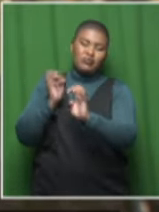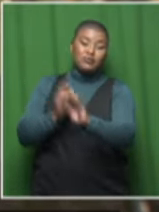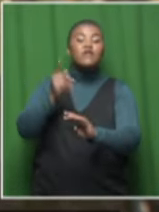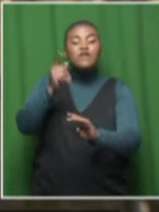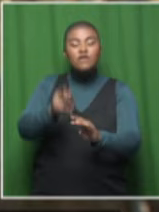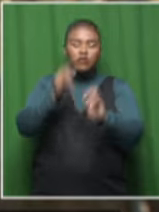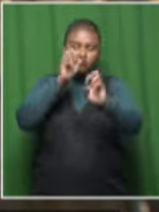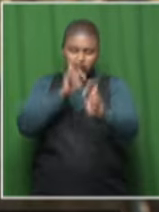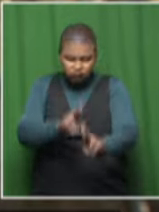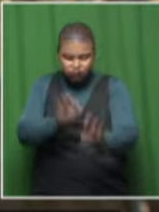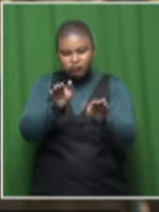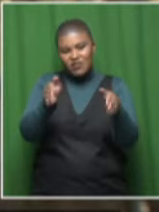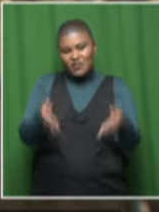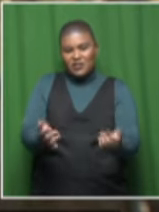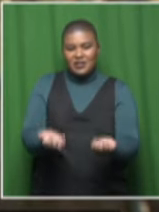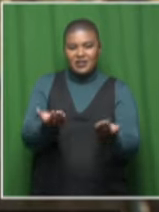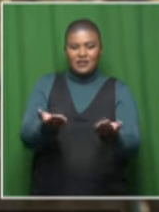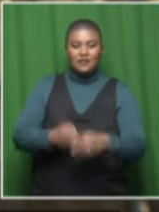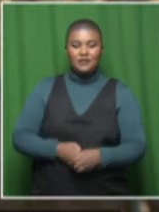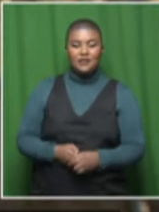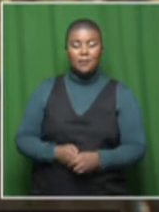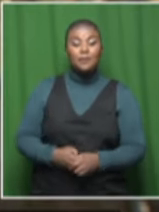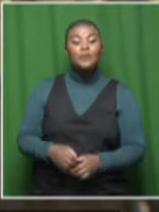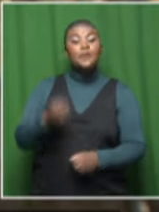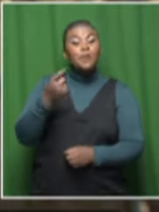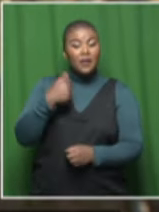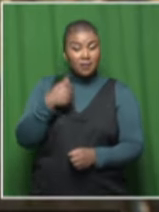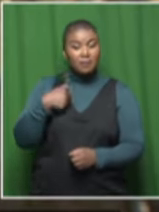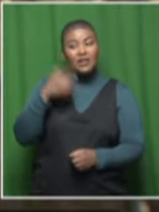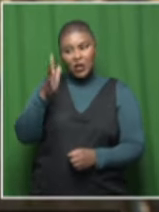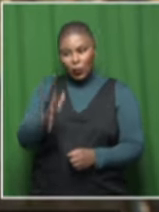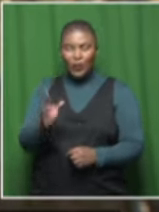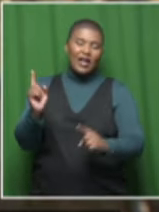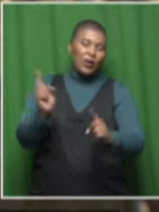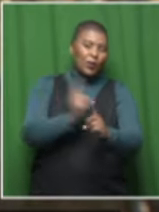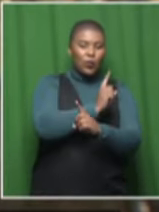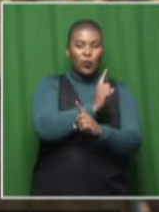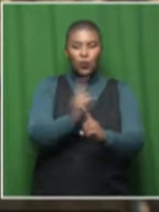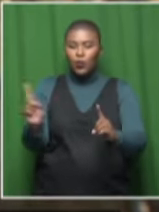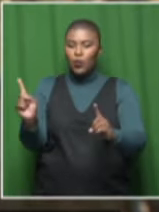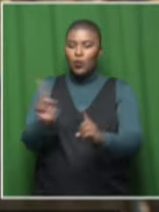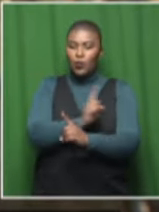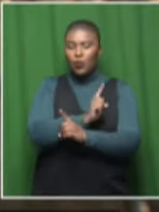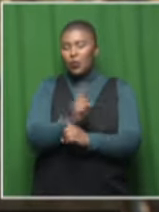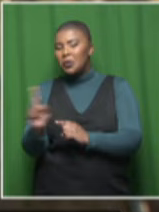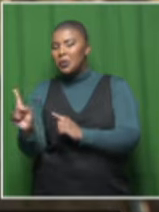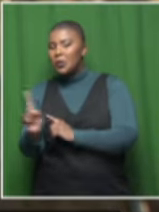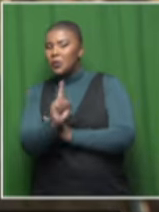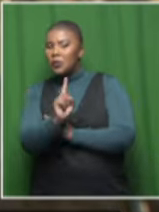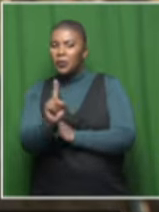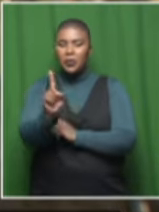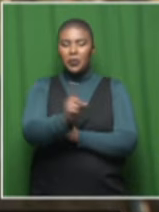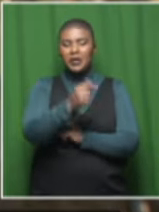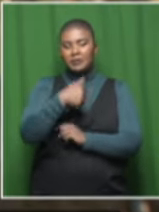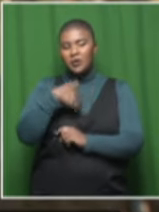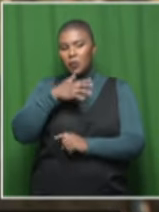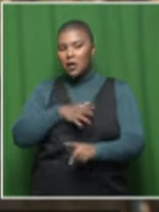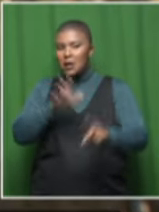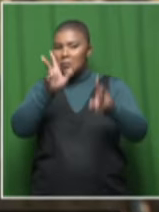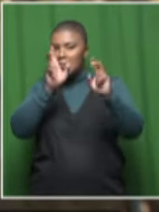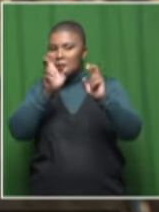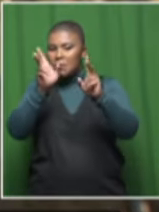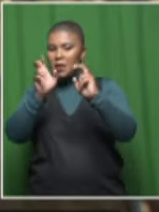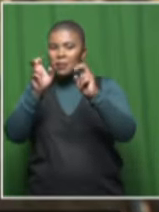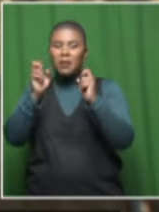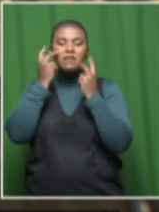to pay their last respects. Of course, I will be, you know, up and down the road getting views from not only the mourners, but of course